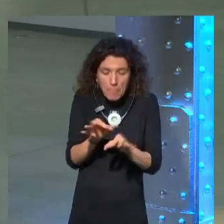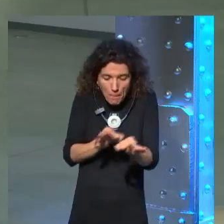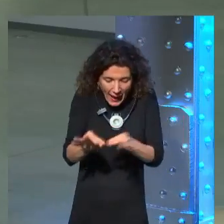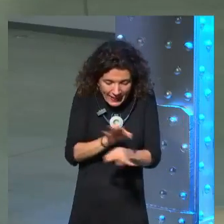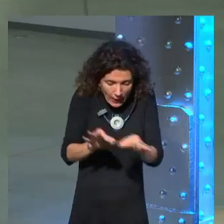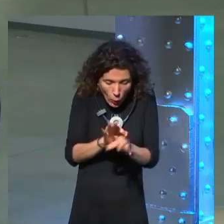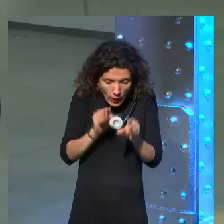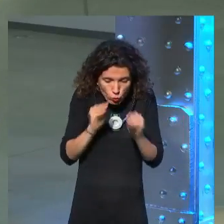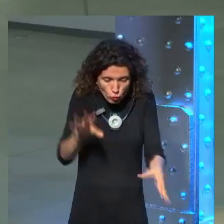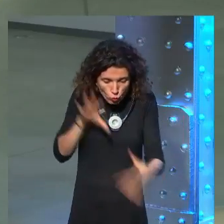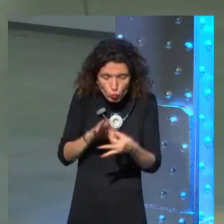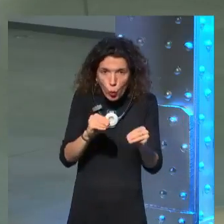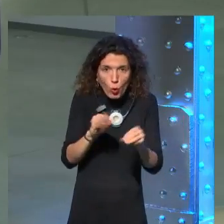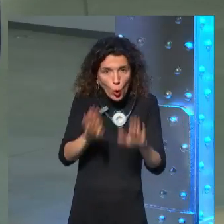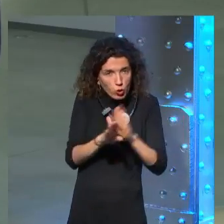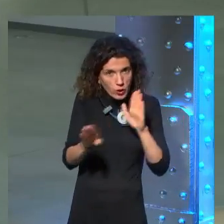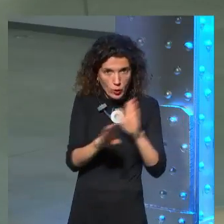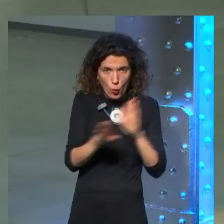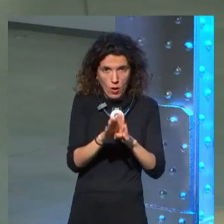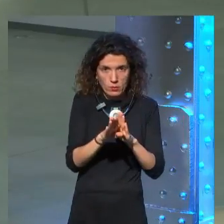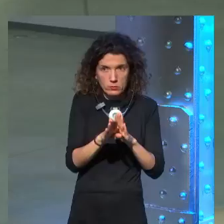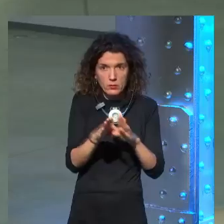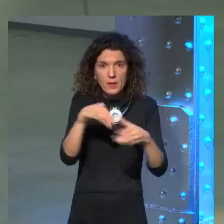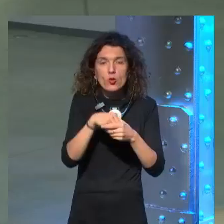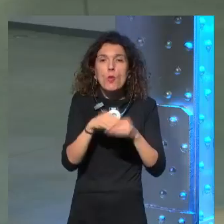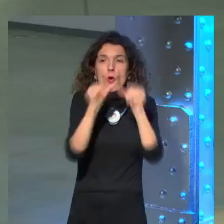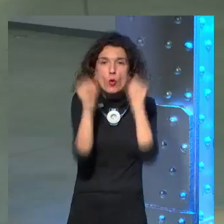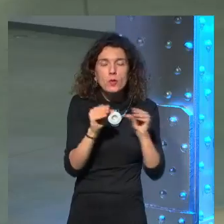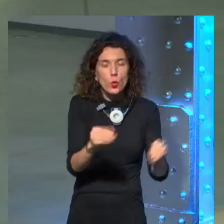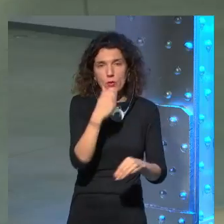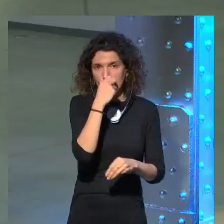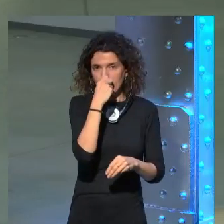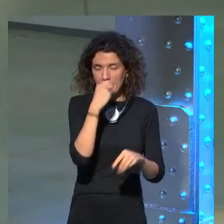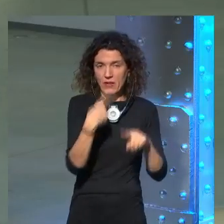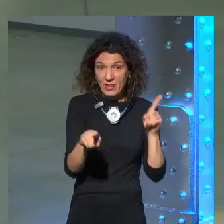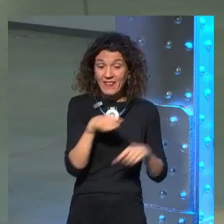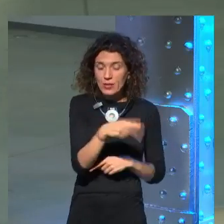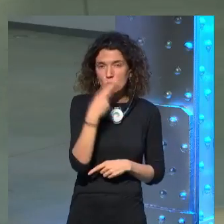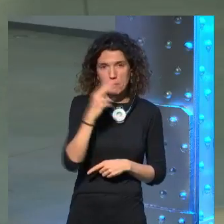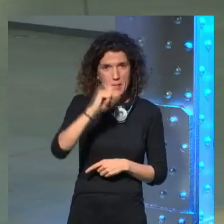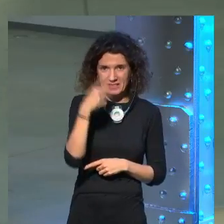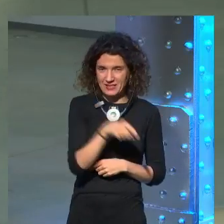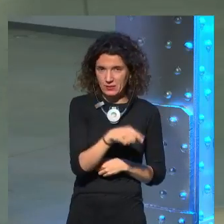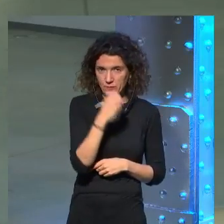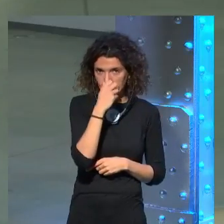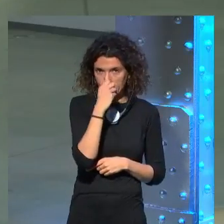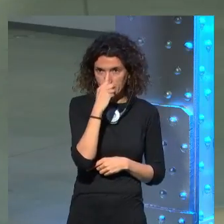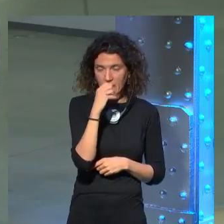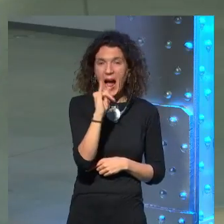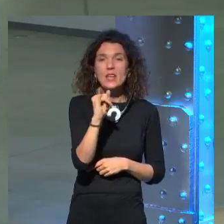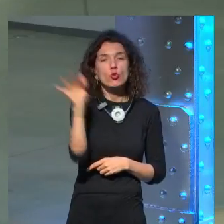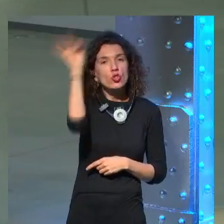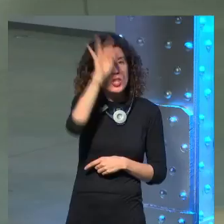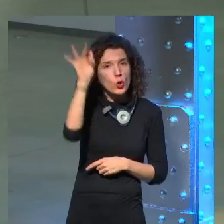just in different arrangement. Now here's the interesting thing. There is a theorem in